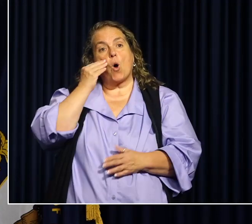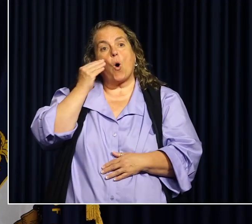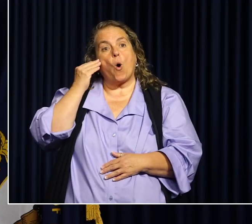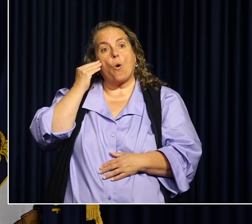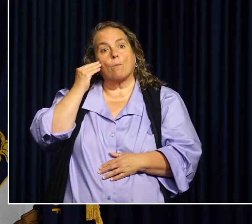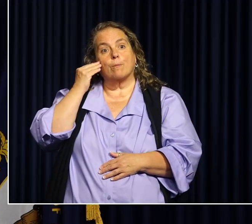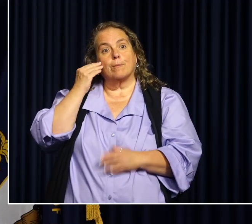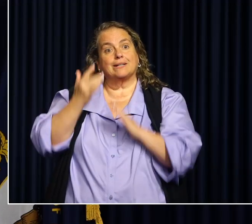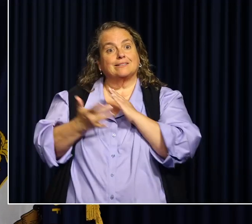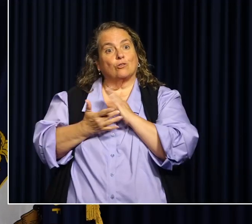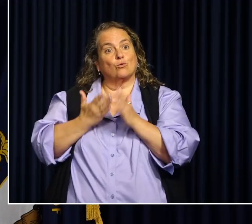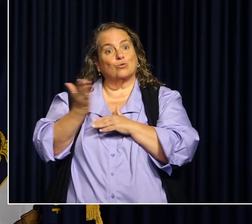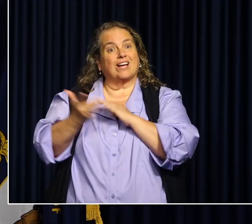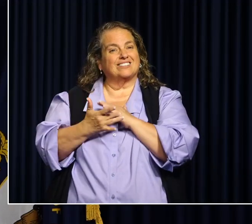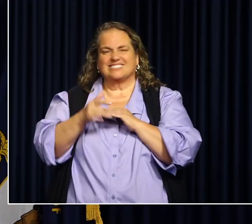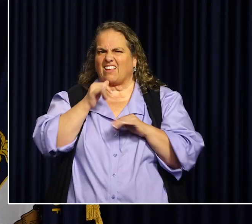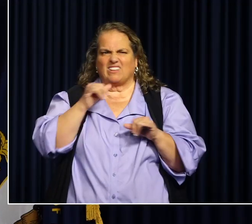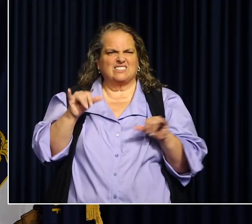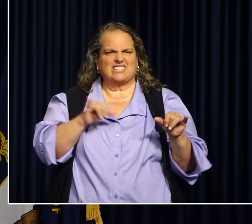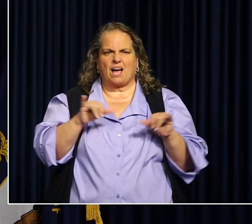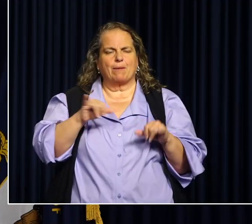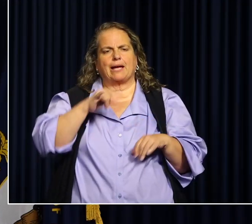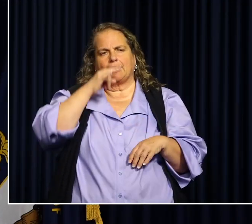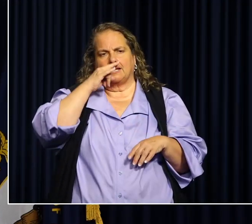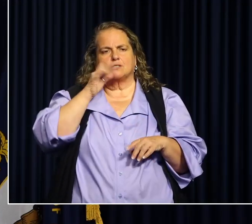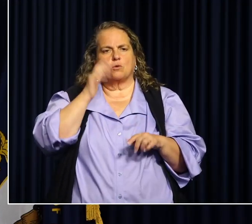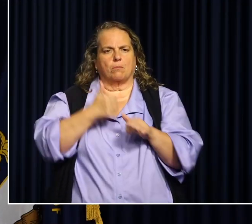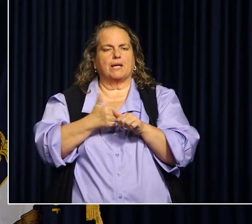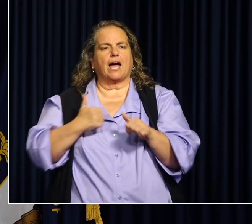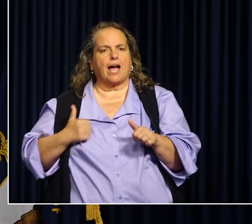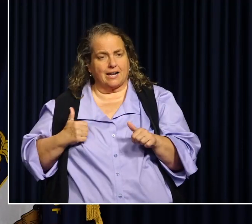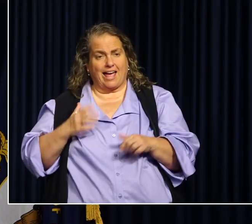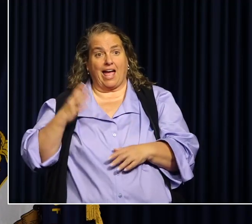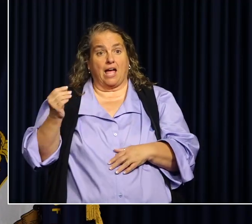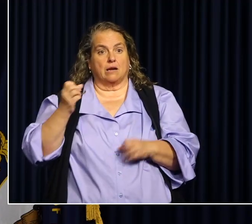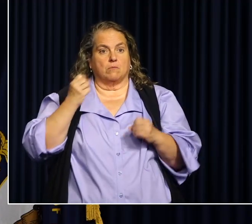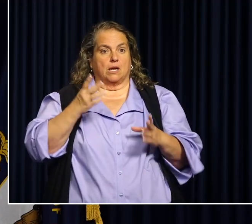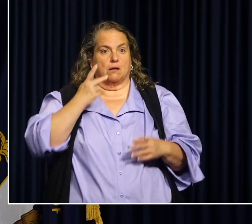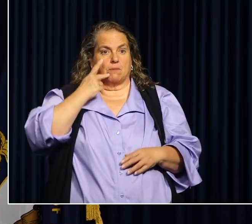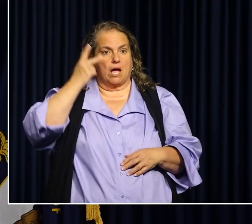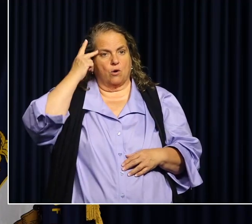our kids fall behind when they do it. We know as parents how hard it is